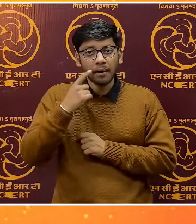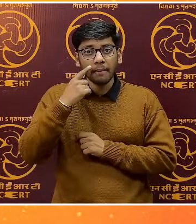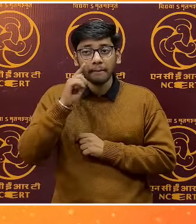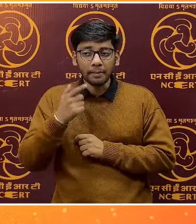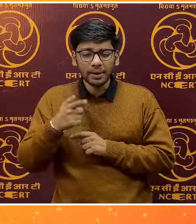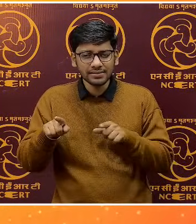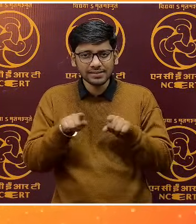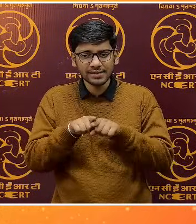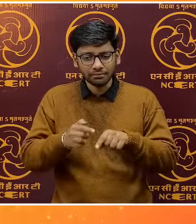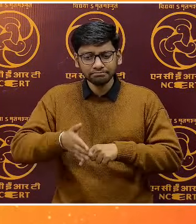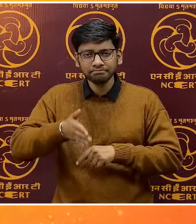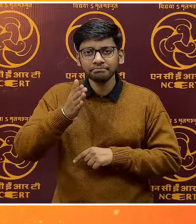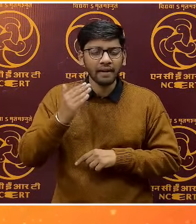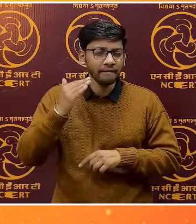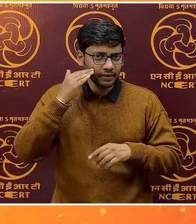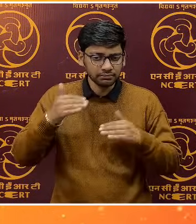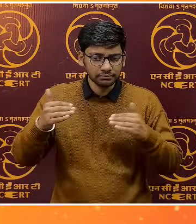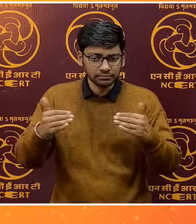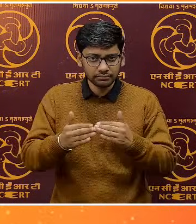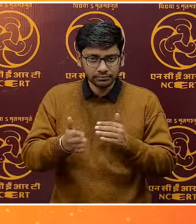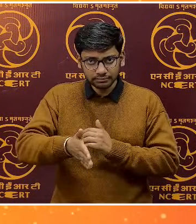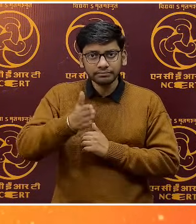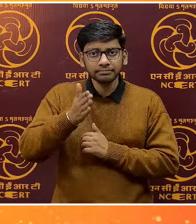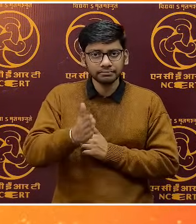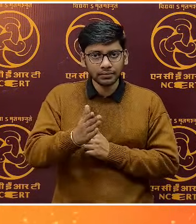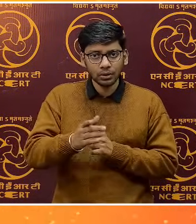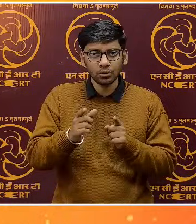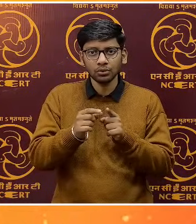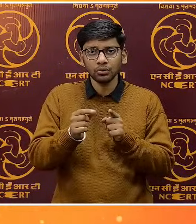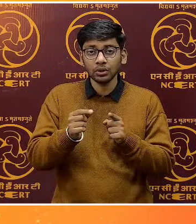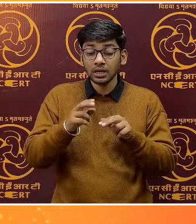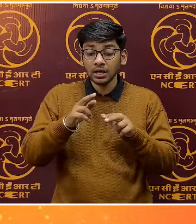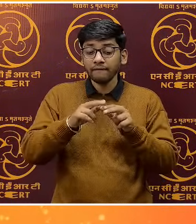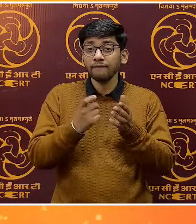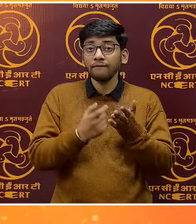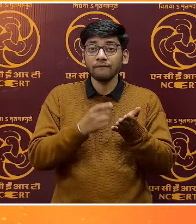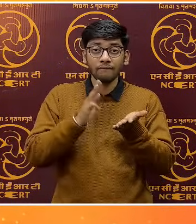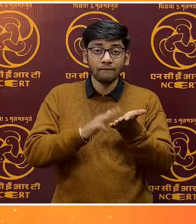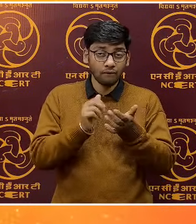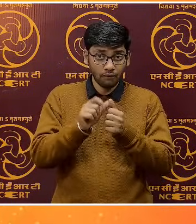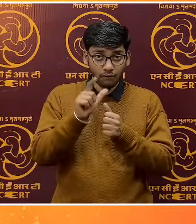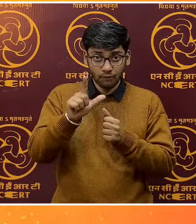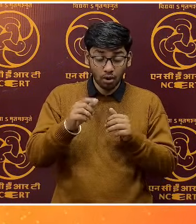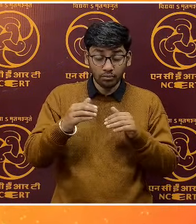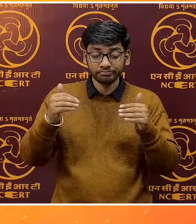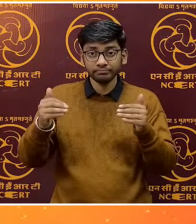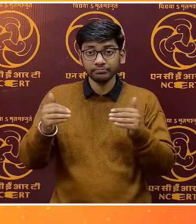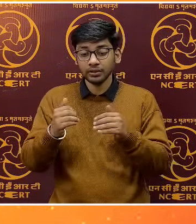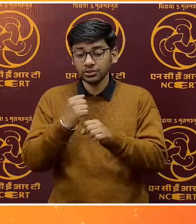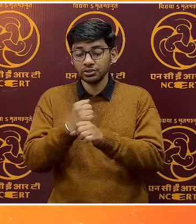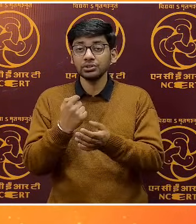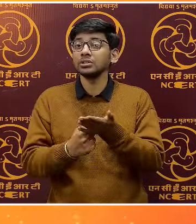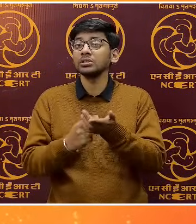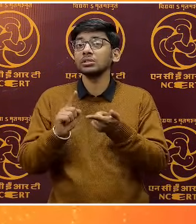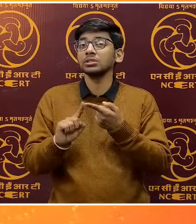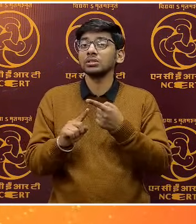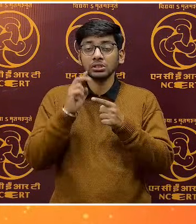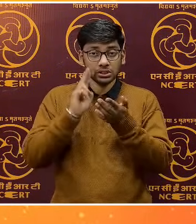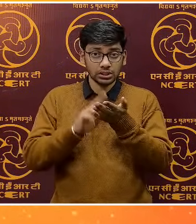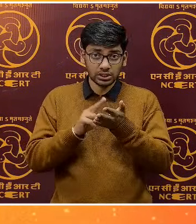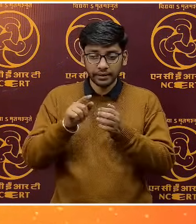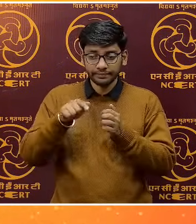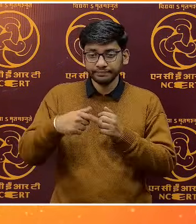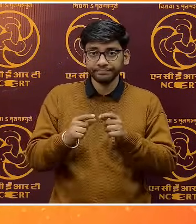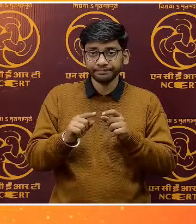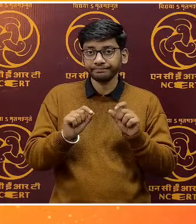right, when they meet someone. So these were the formal greetings that we use. Now, moving ahead, the next